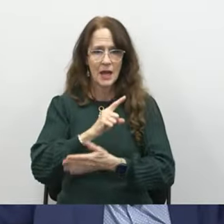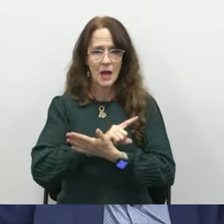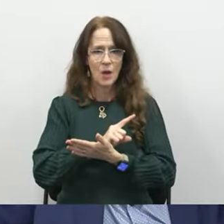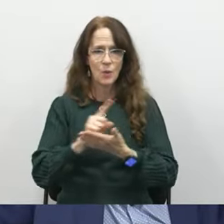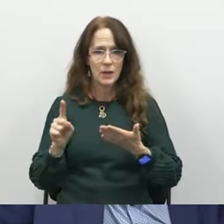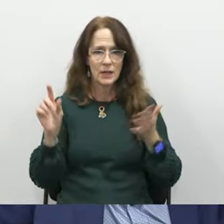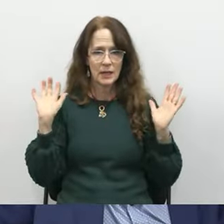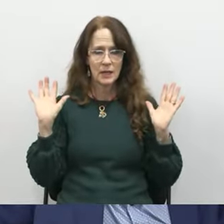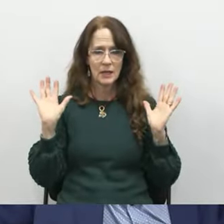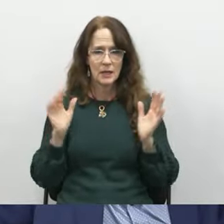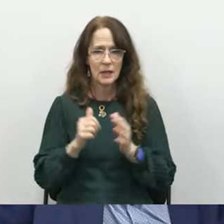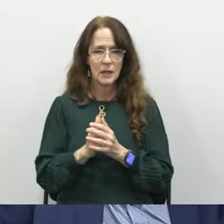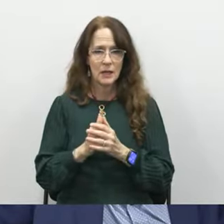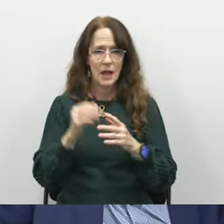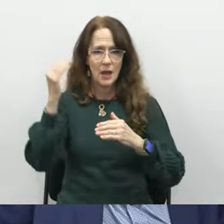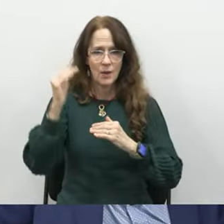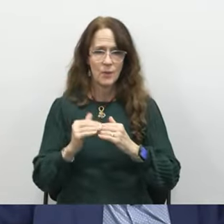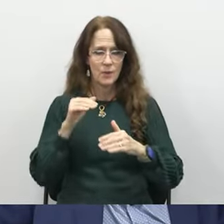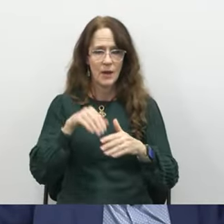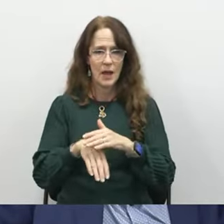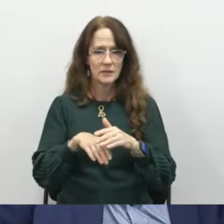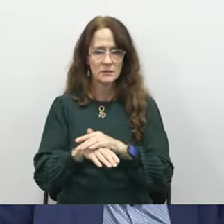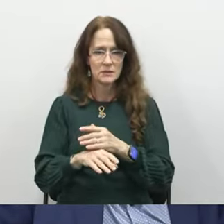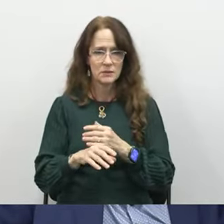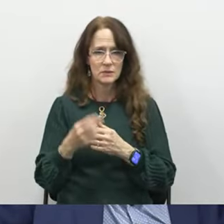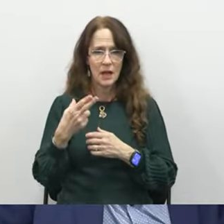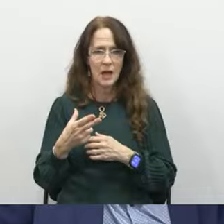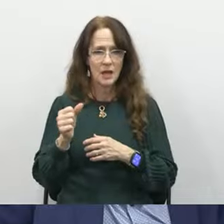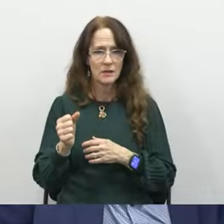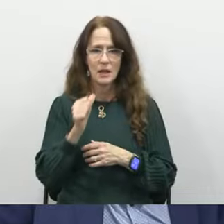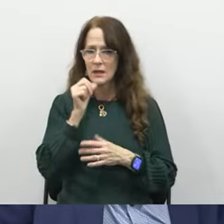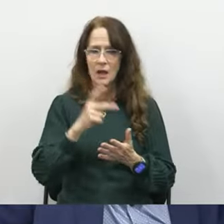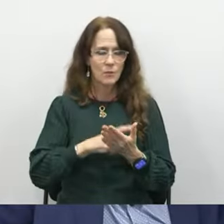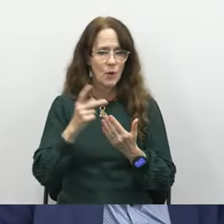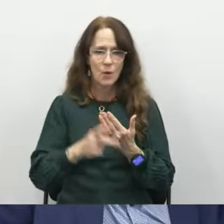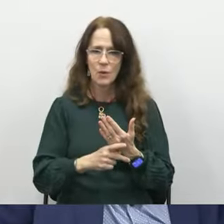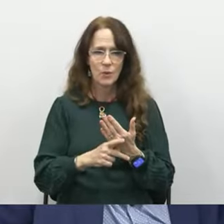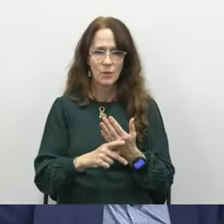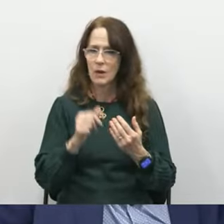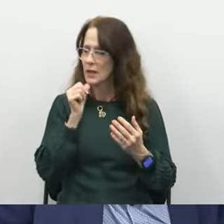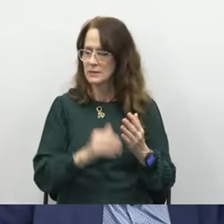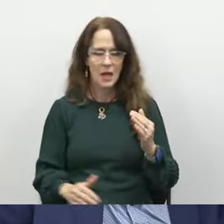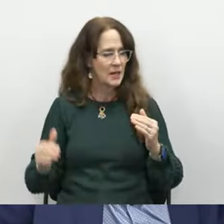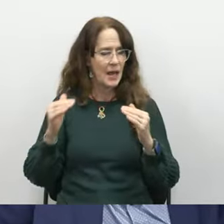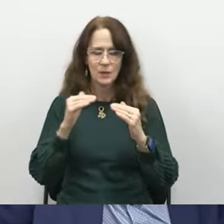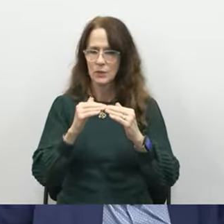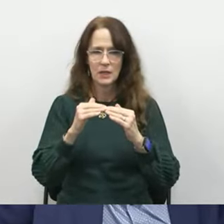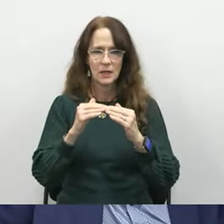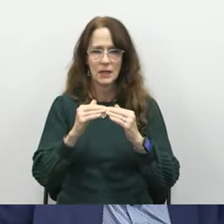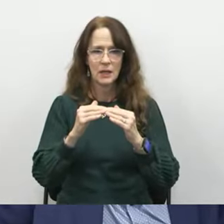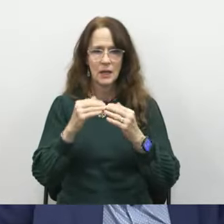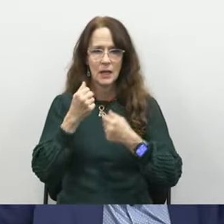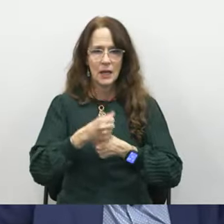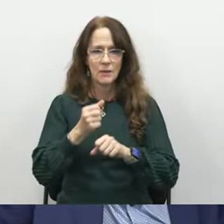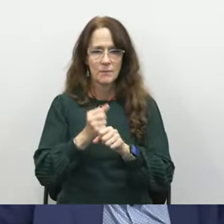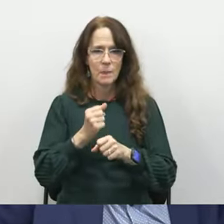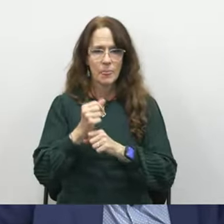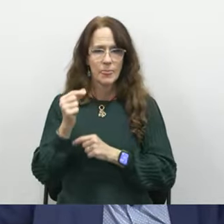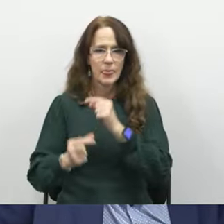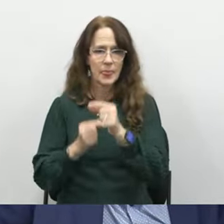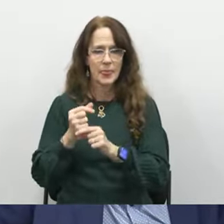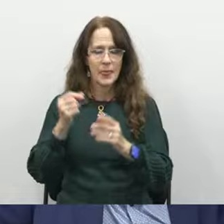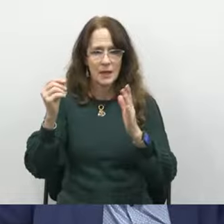and reducing access to high schools is not a program. That's not equity. It will produce a generation